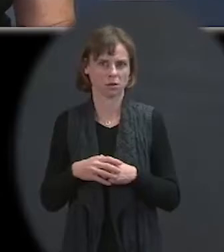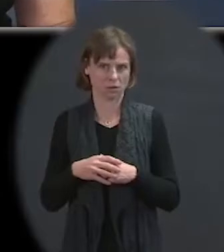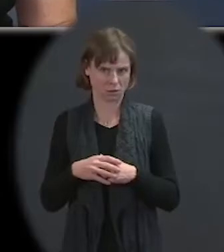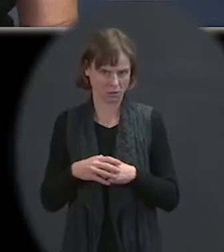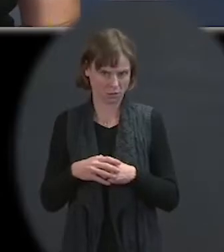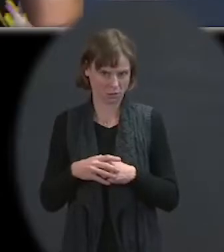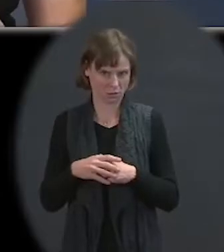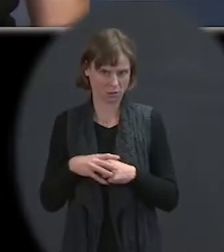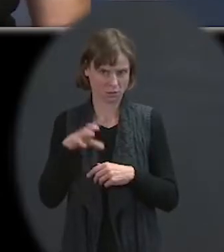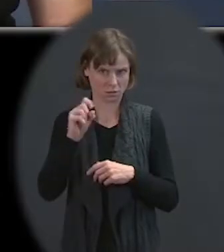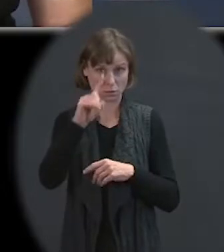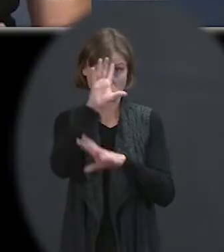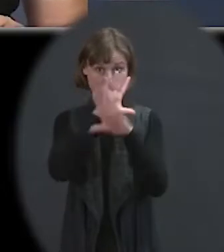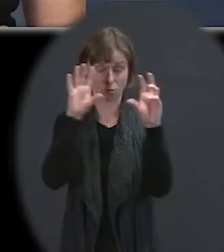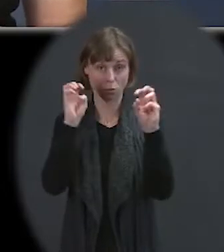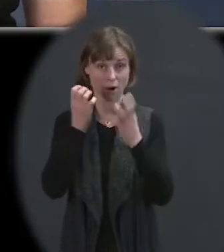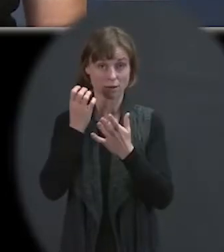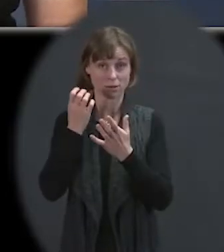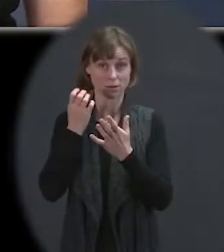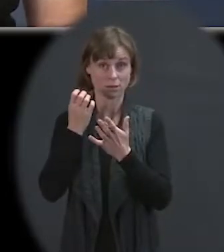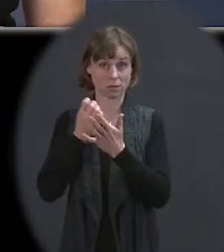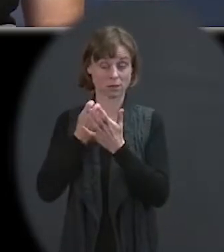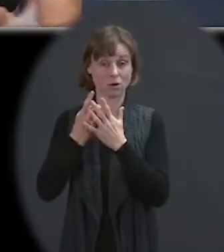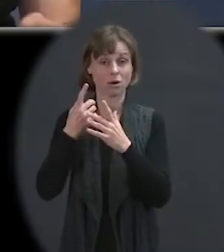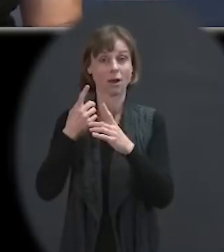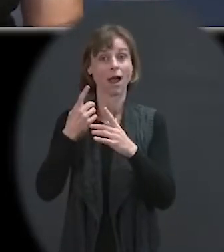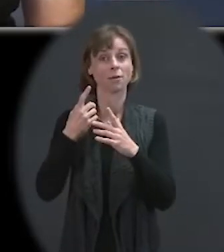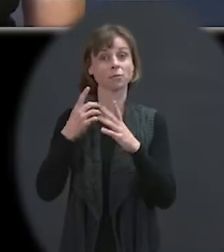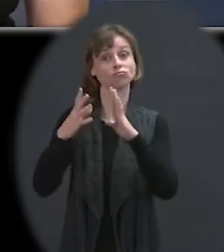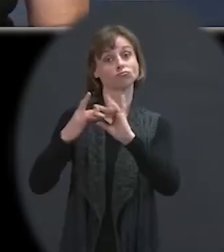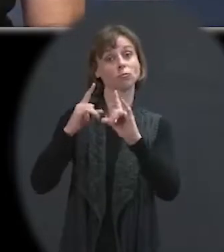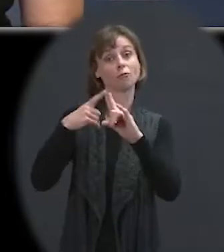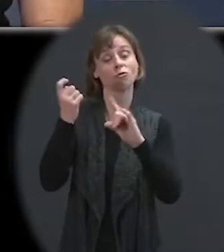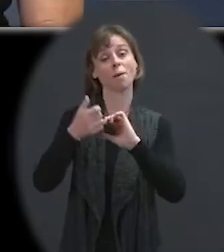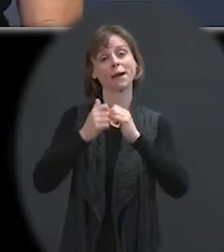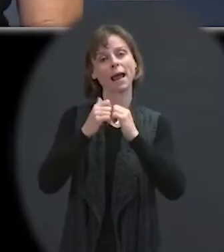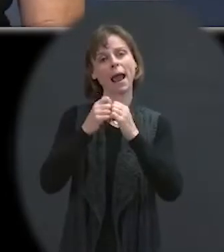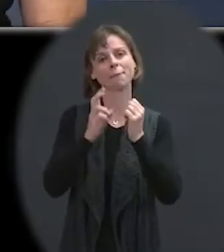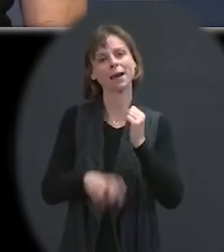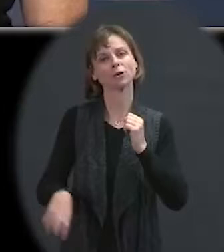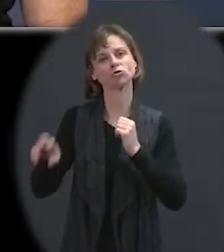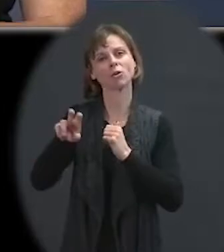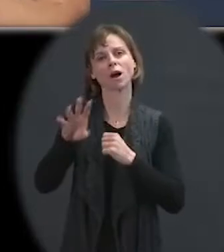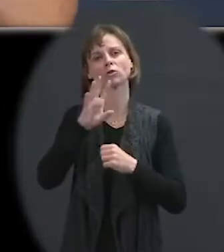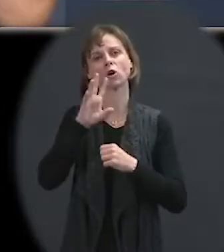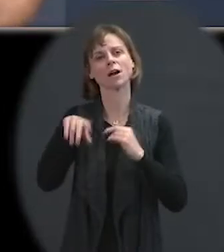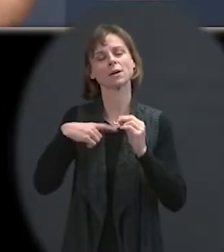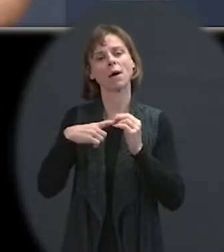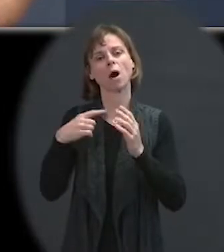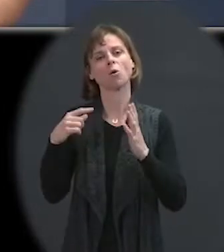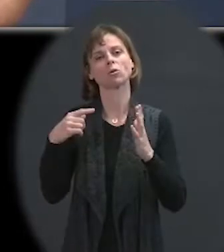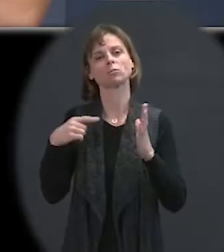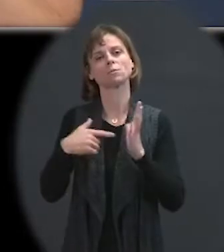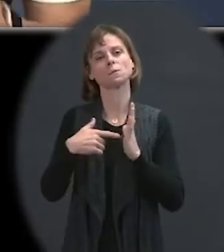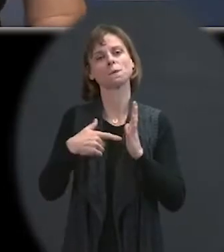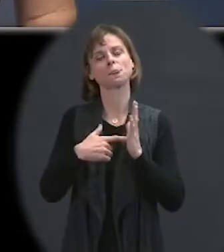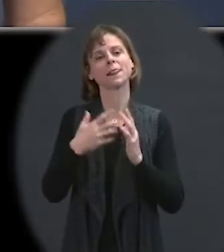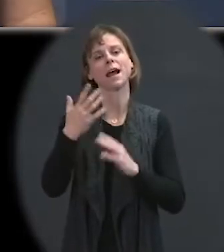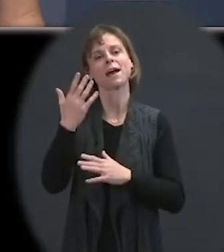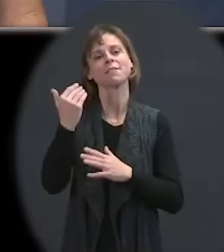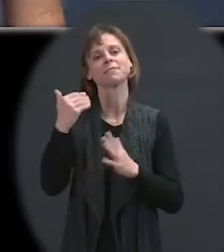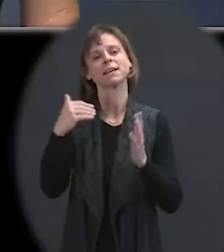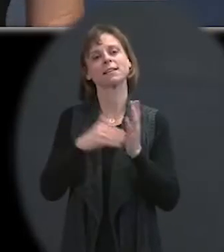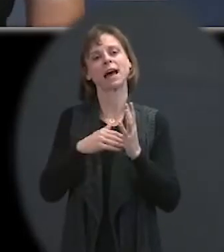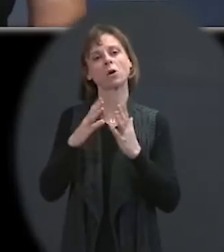the president's economic plan from the campaign trail had a provision in there for the $15,000 first-time homebuyer tax